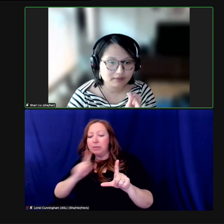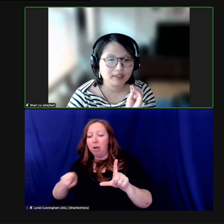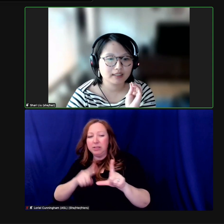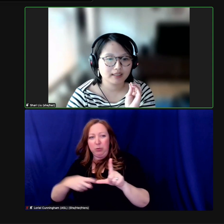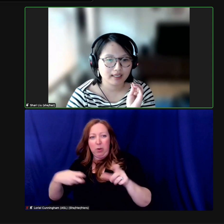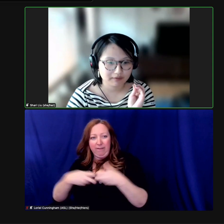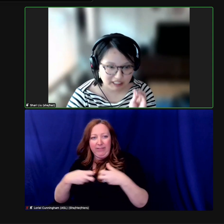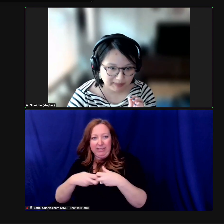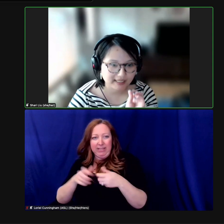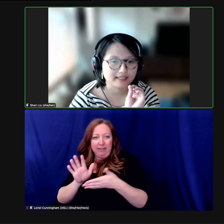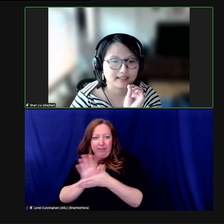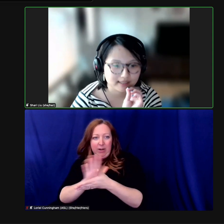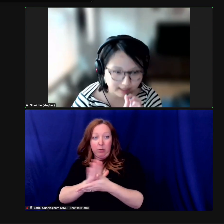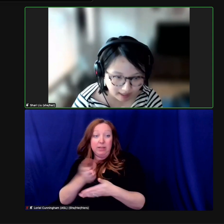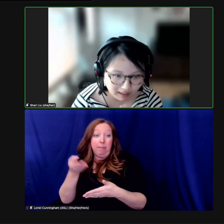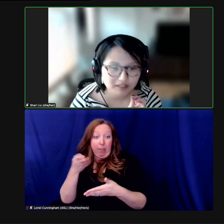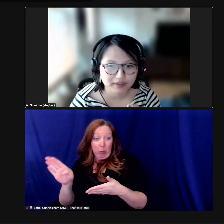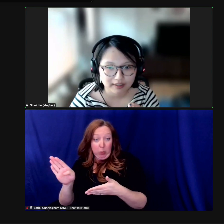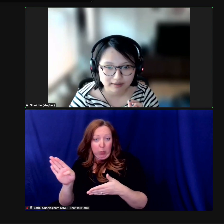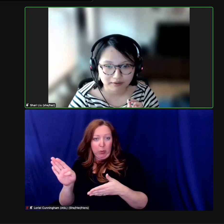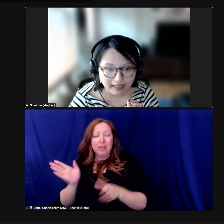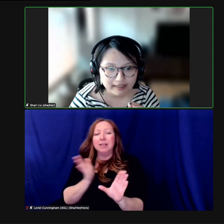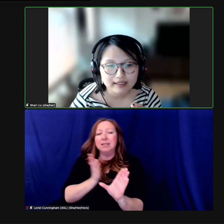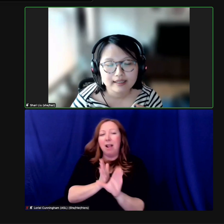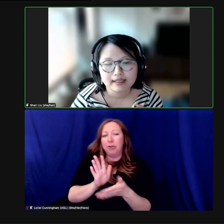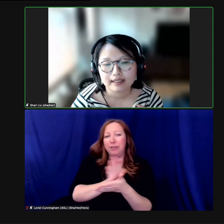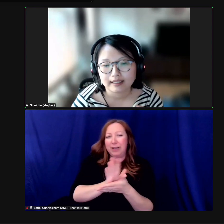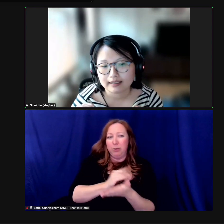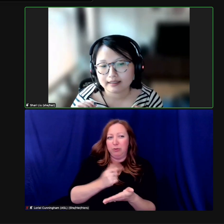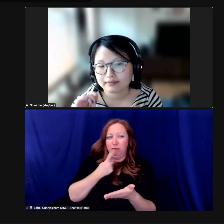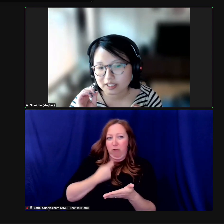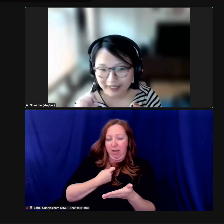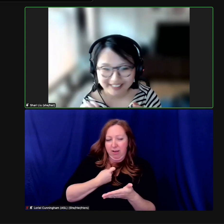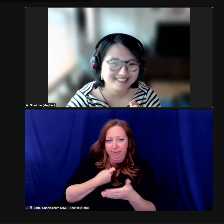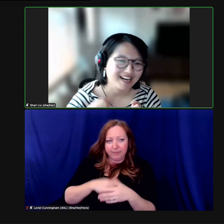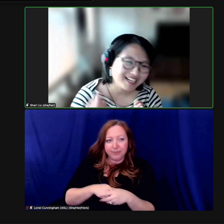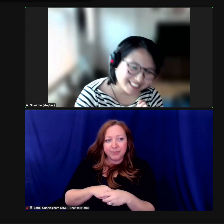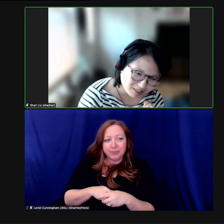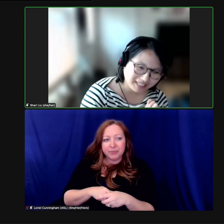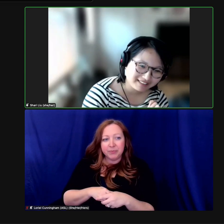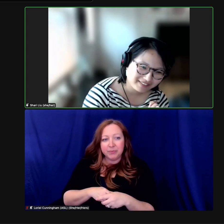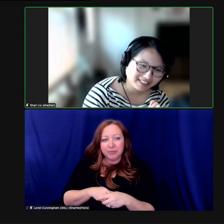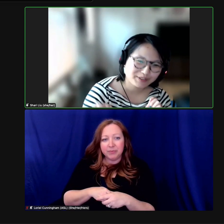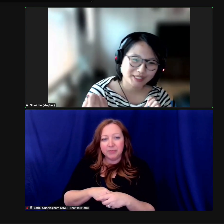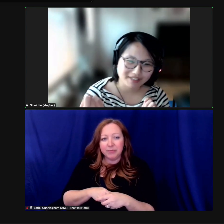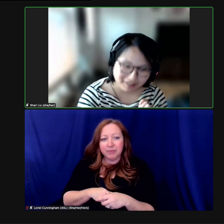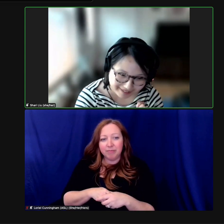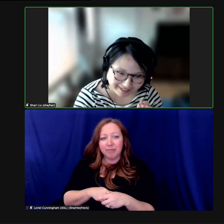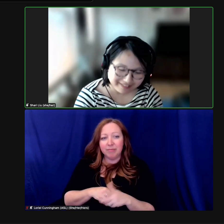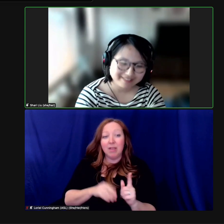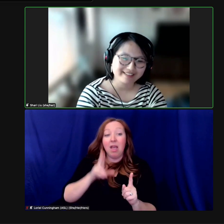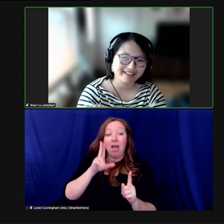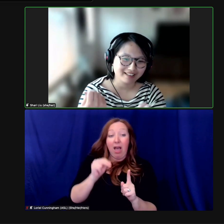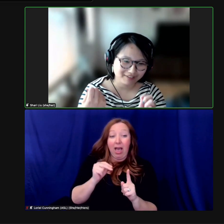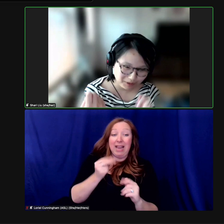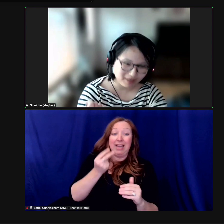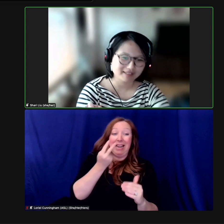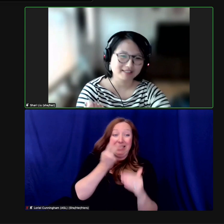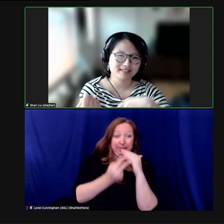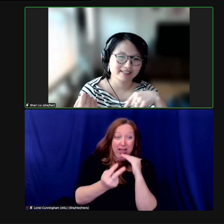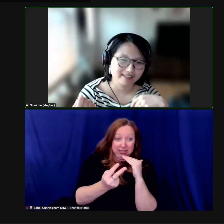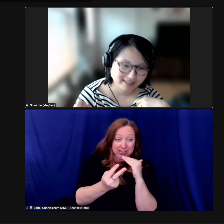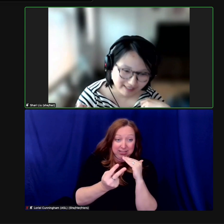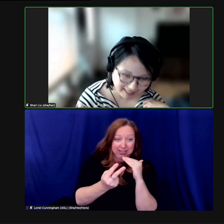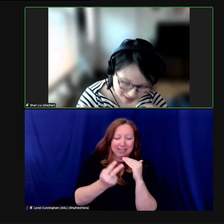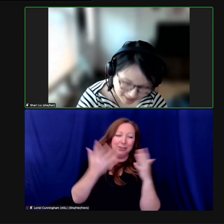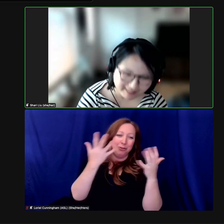in blue, and responses to the psychology videos in red, and responses to unexpected videos in darker colors, and